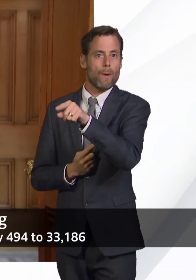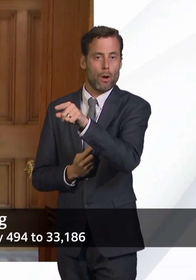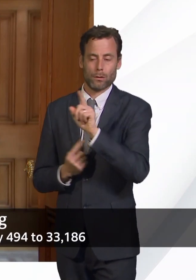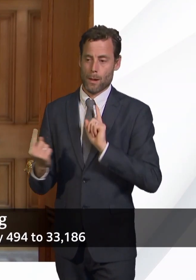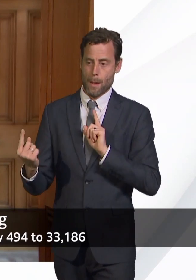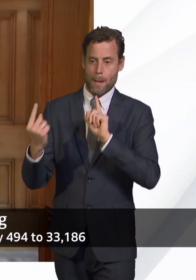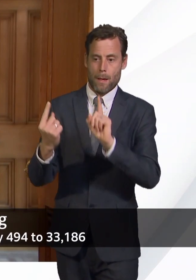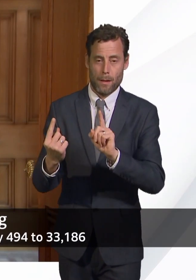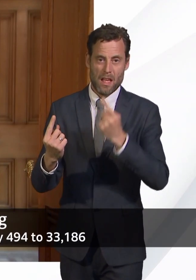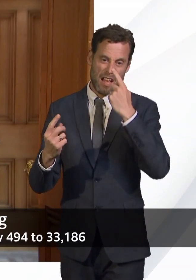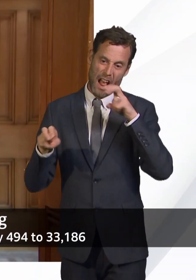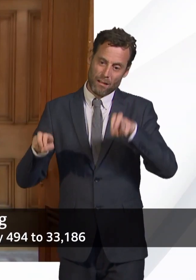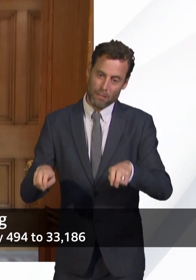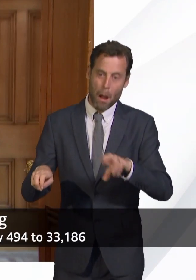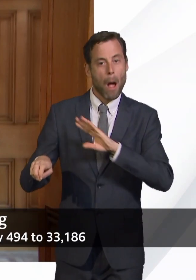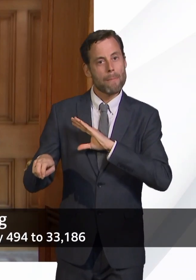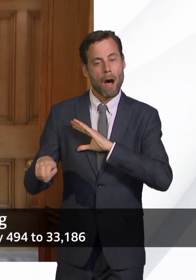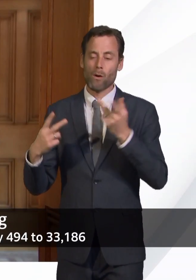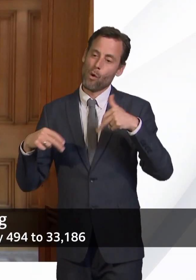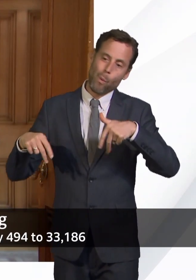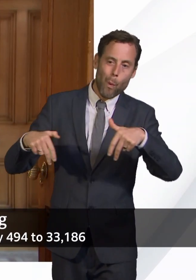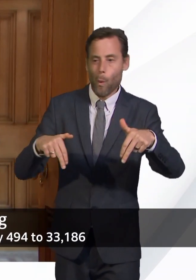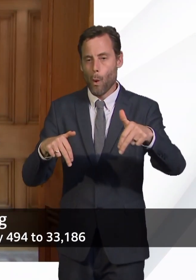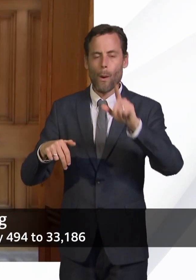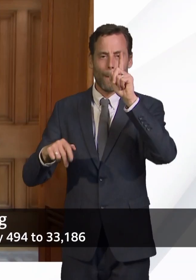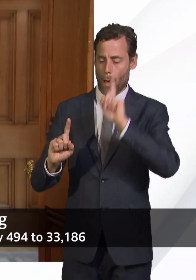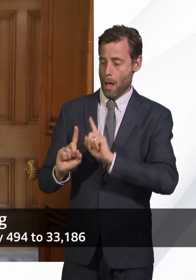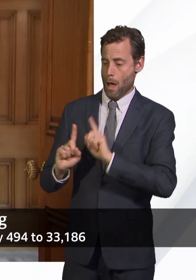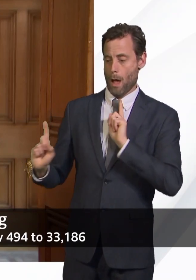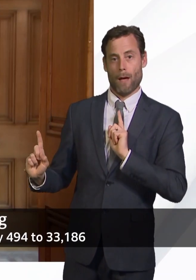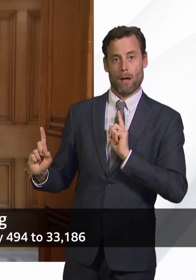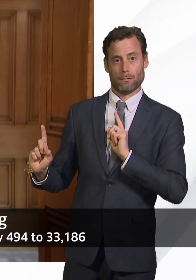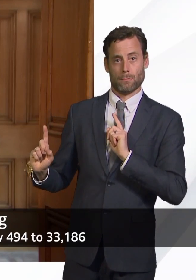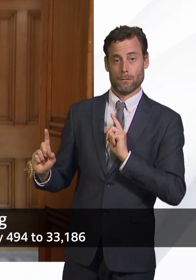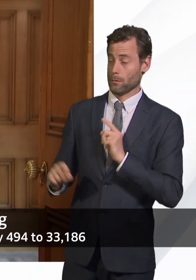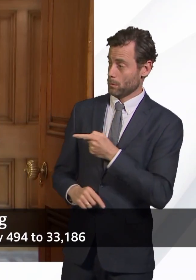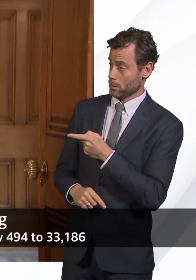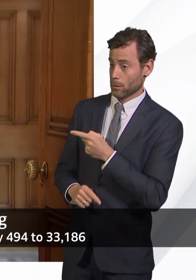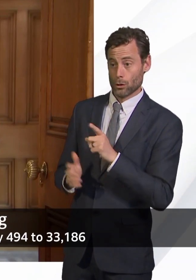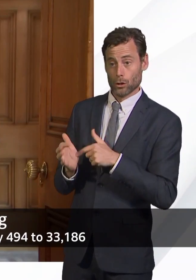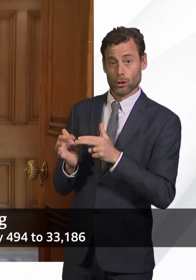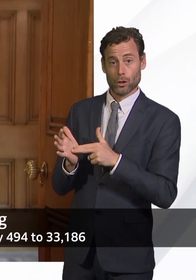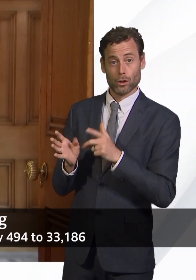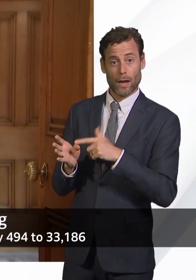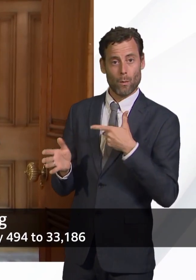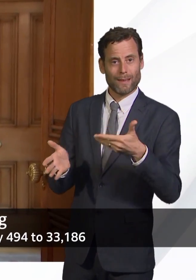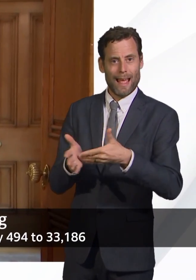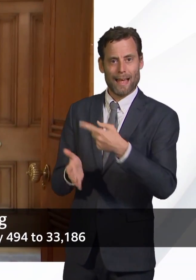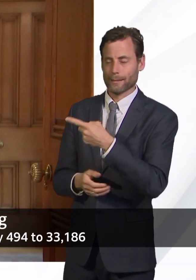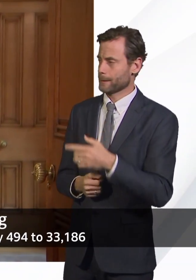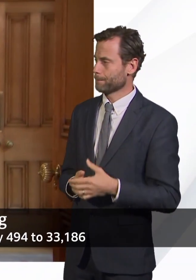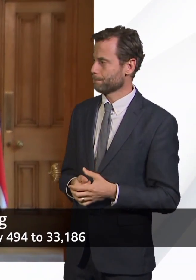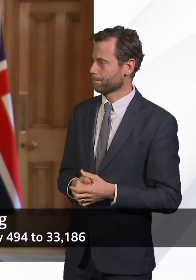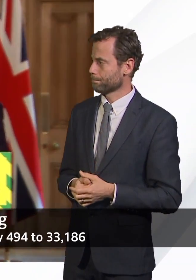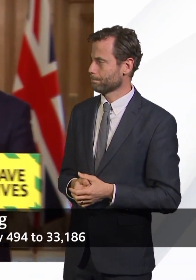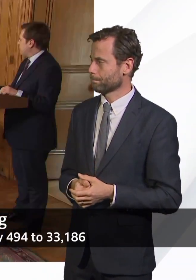can go for a walk talking to them, as long as you're 2 metres apart. I don't know if, Jenny, is there anything you'd like to say about what the longer